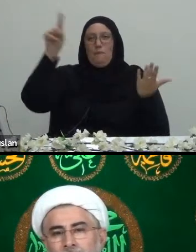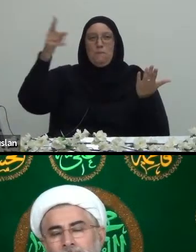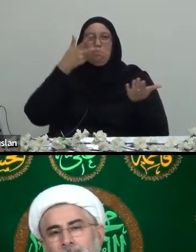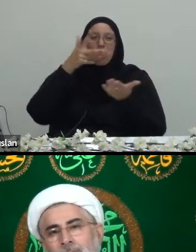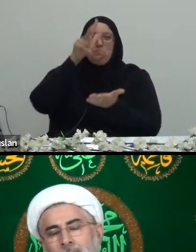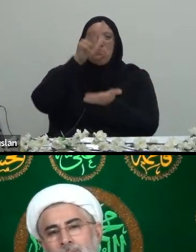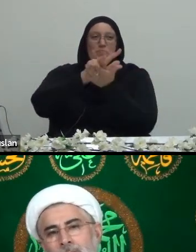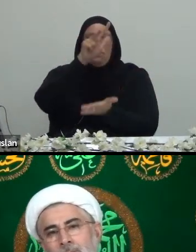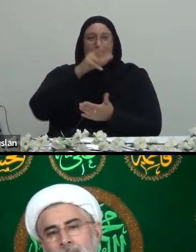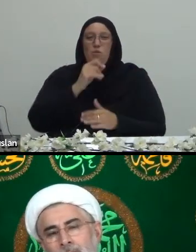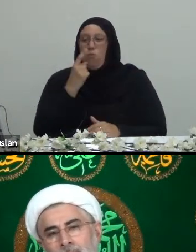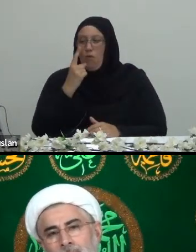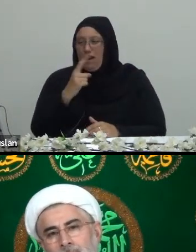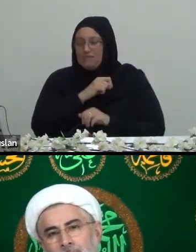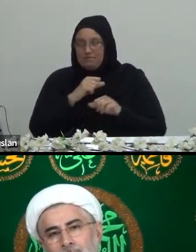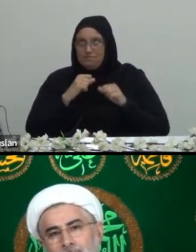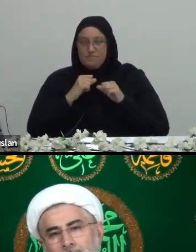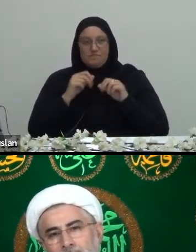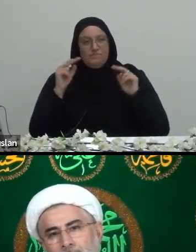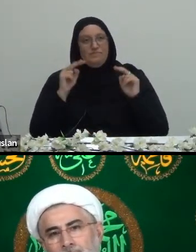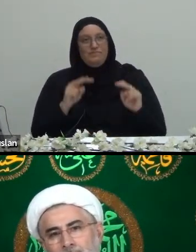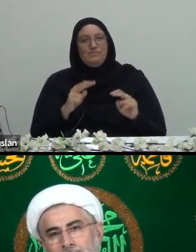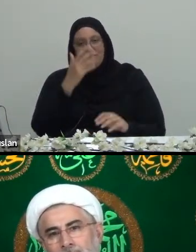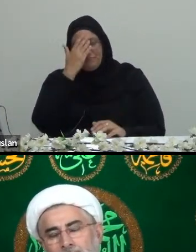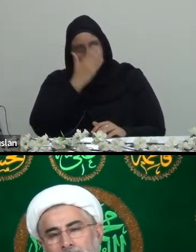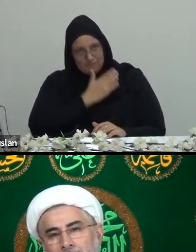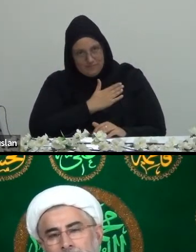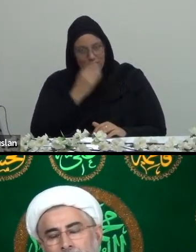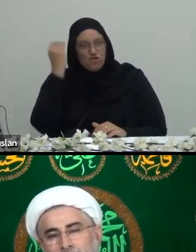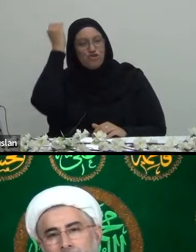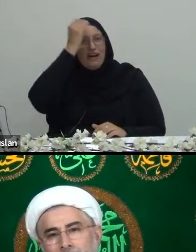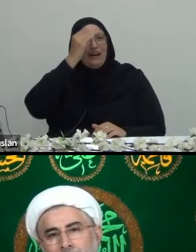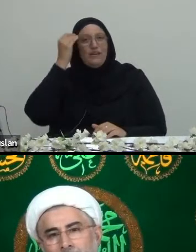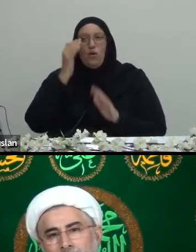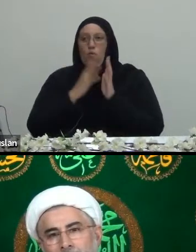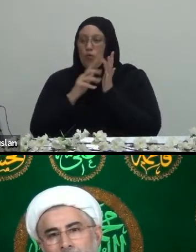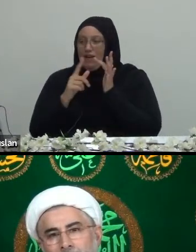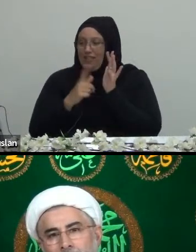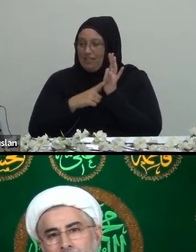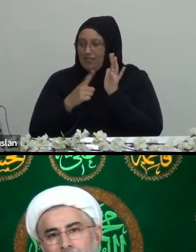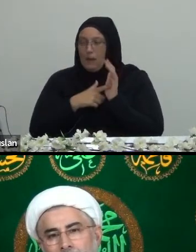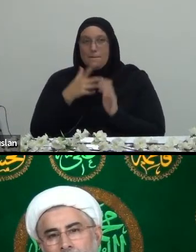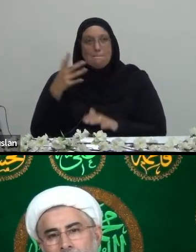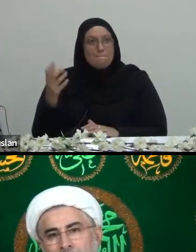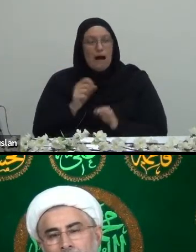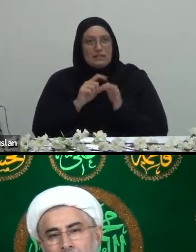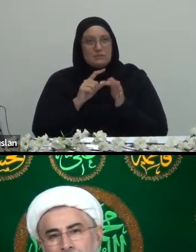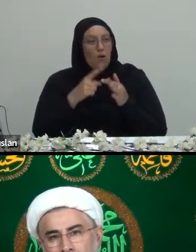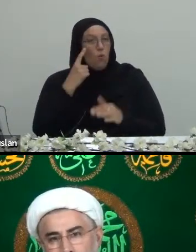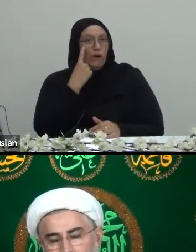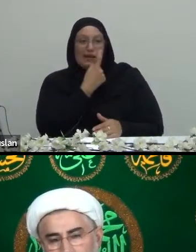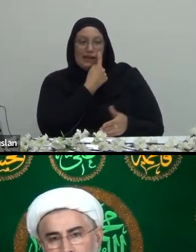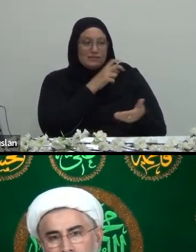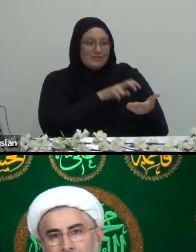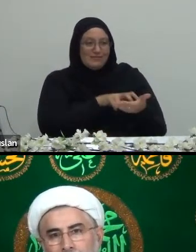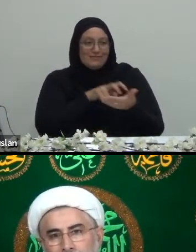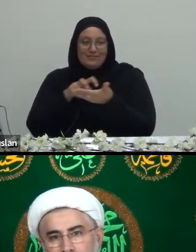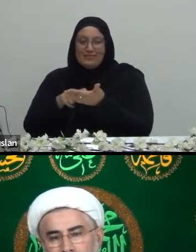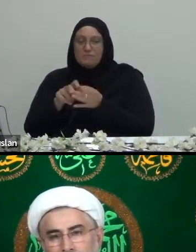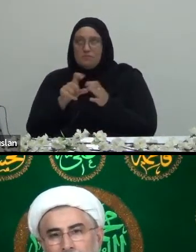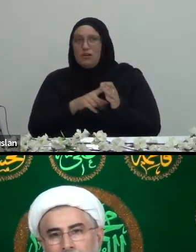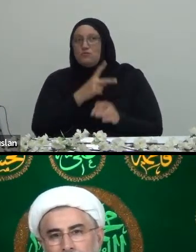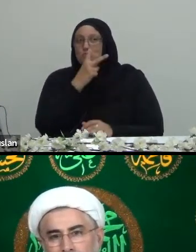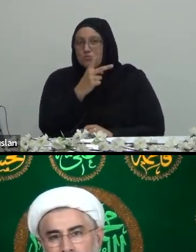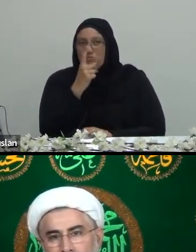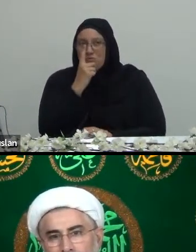one of our viewers, Assalamu alaikum, dear Sheikh, does the will need to be witnessed by 2 people? Islamically and legally, based in